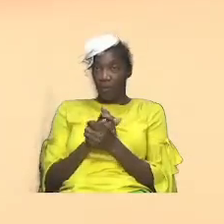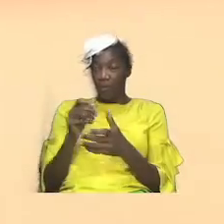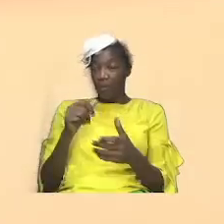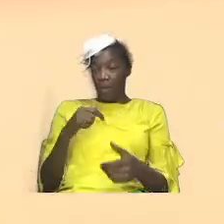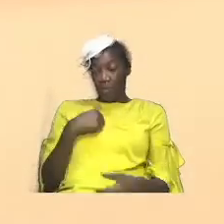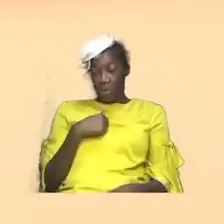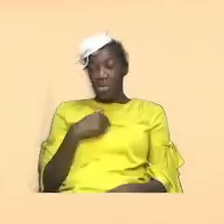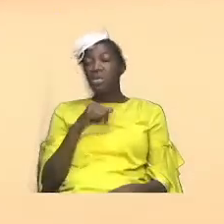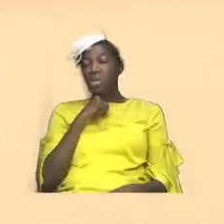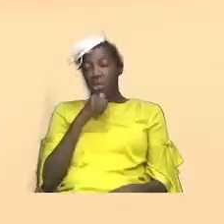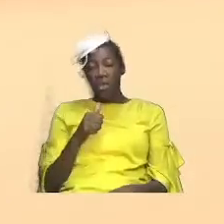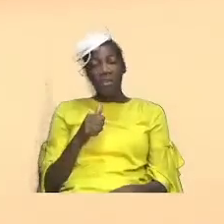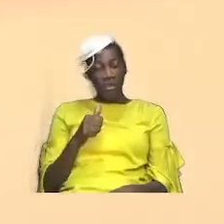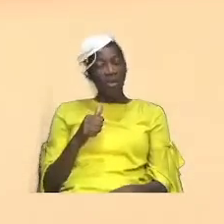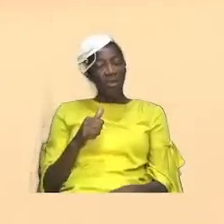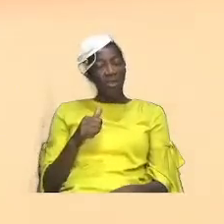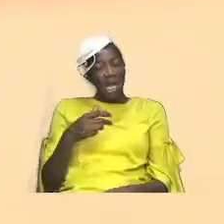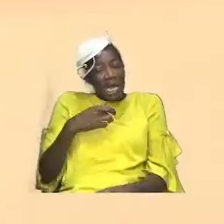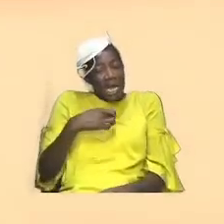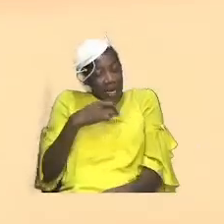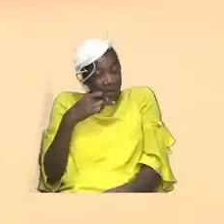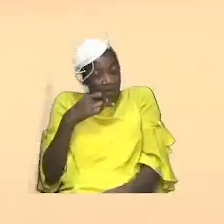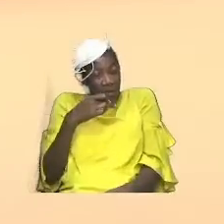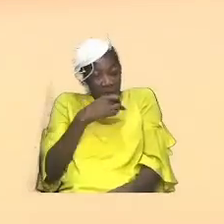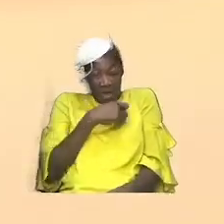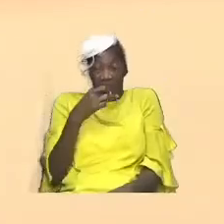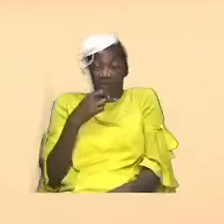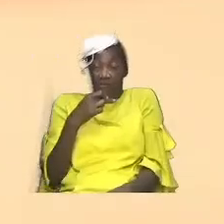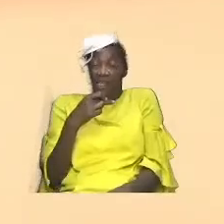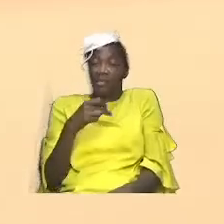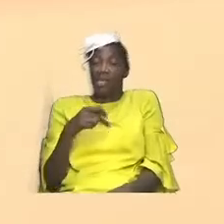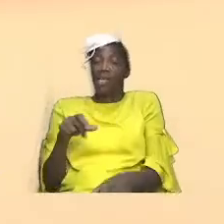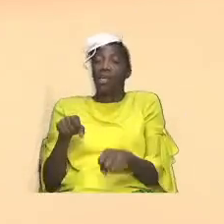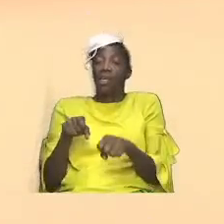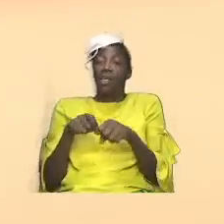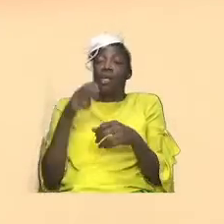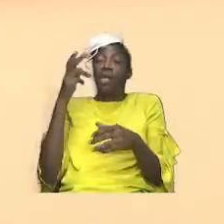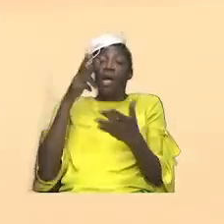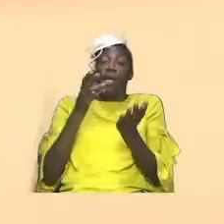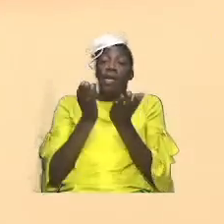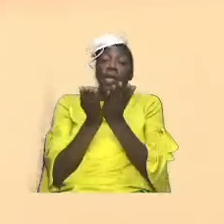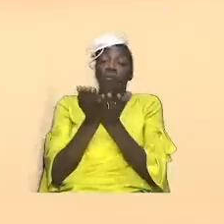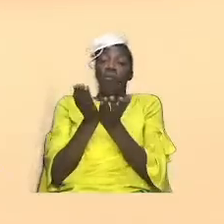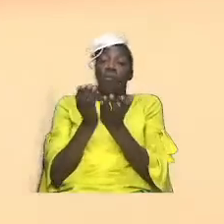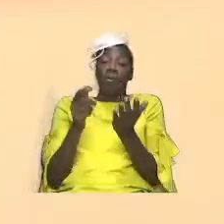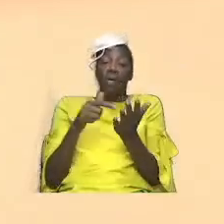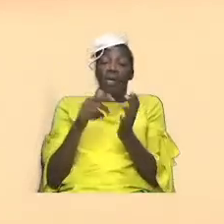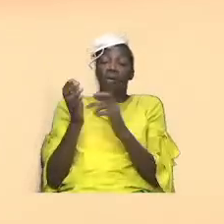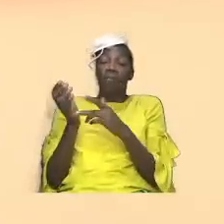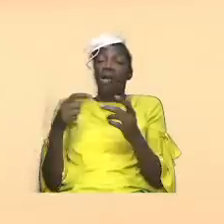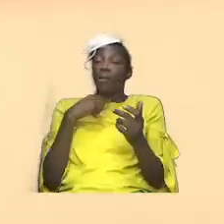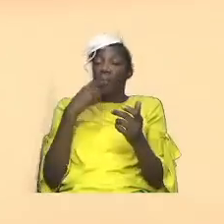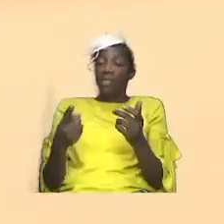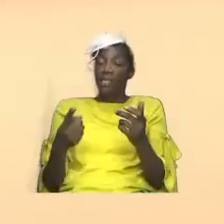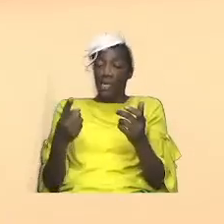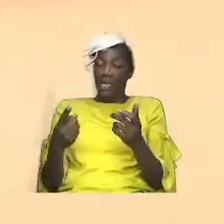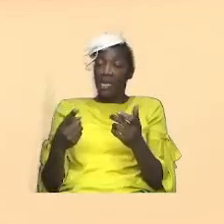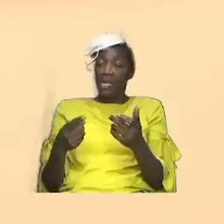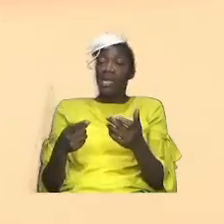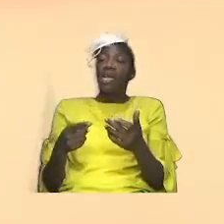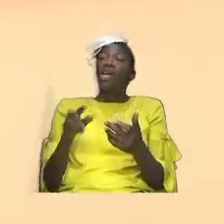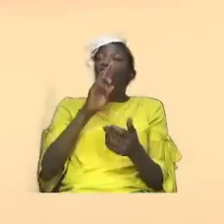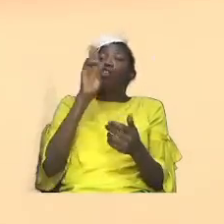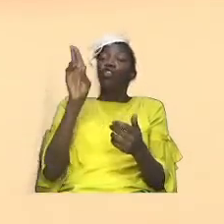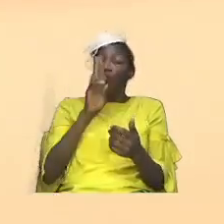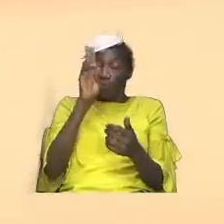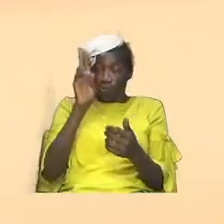not convinced. So what? What did the book say? And that is what is the standard bearer. And that is what we must use